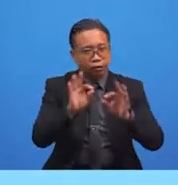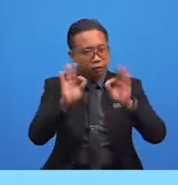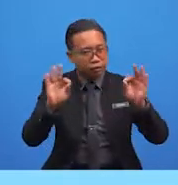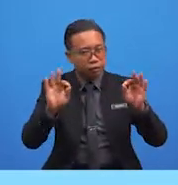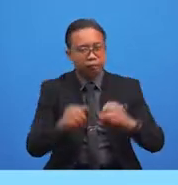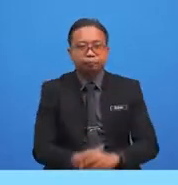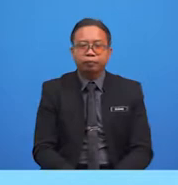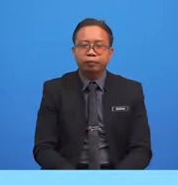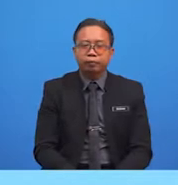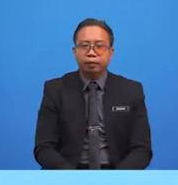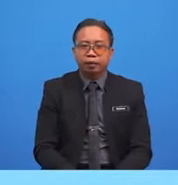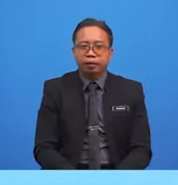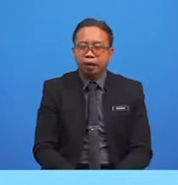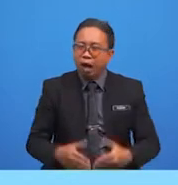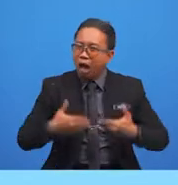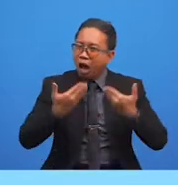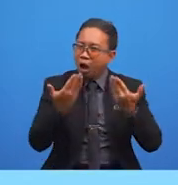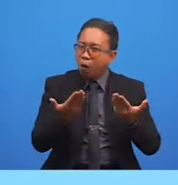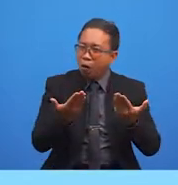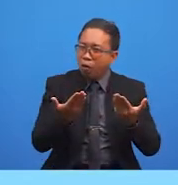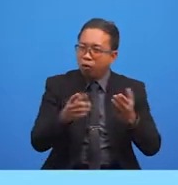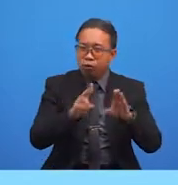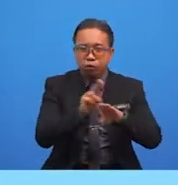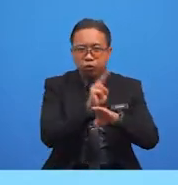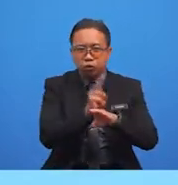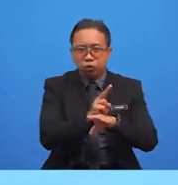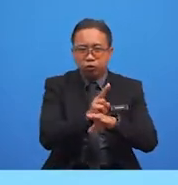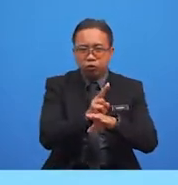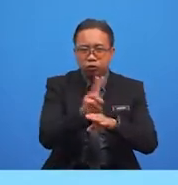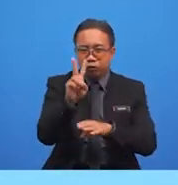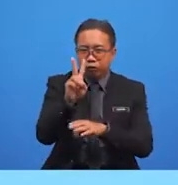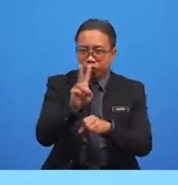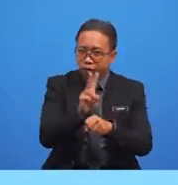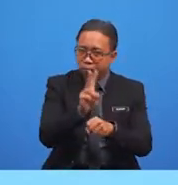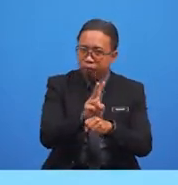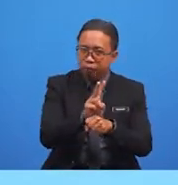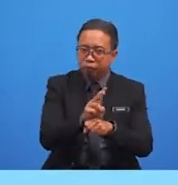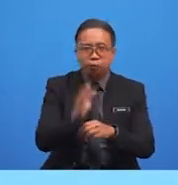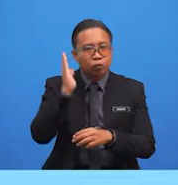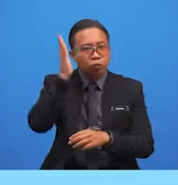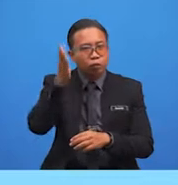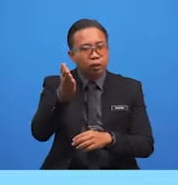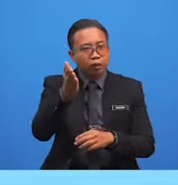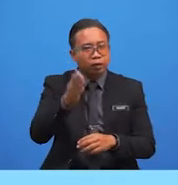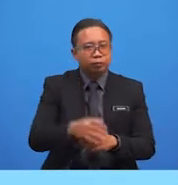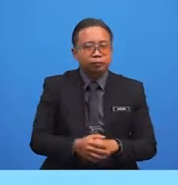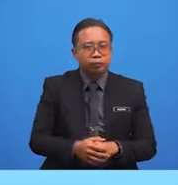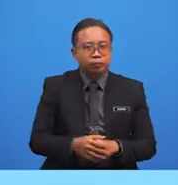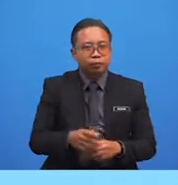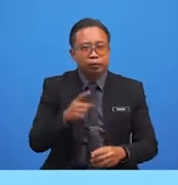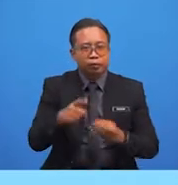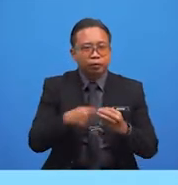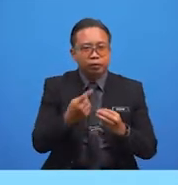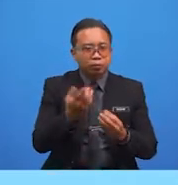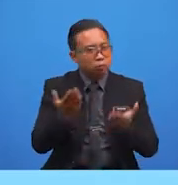sentences. However, you can also use the modal verbs may, might, and could when something